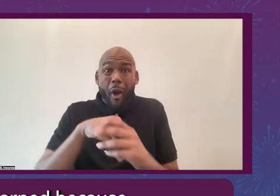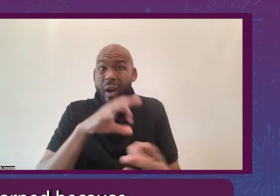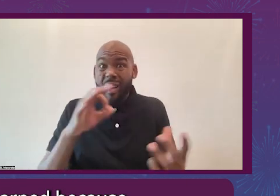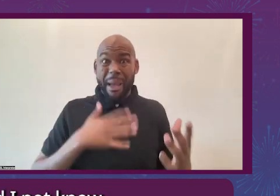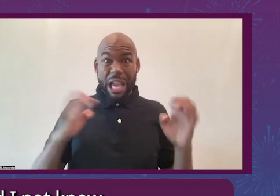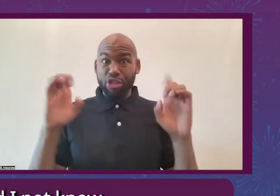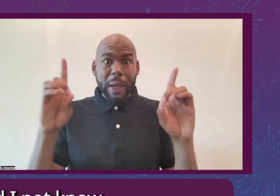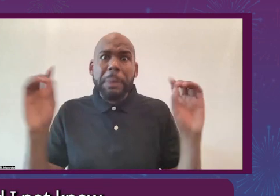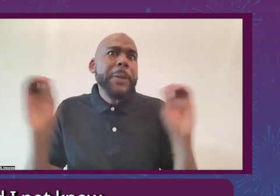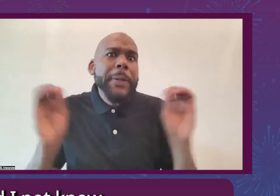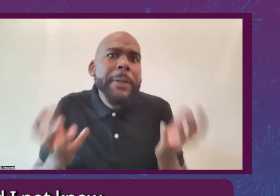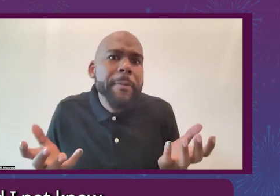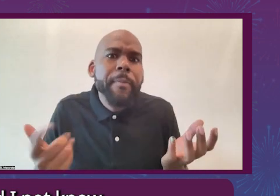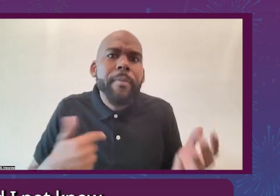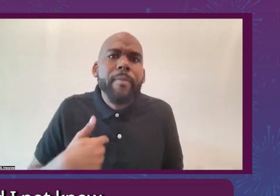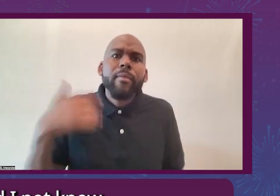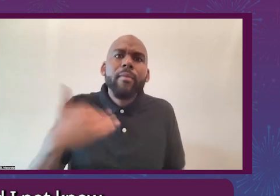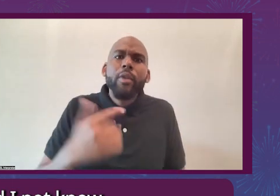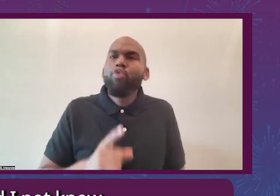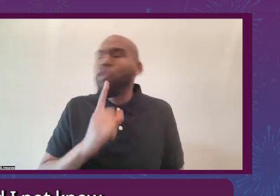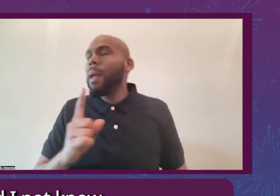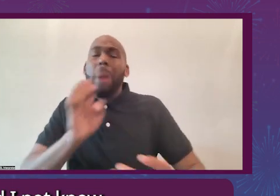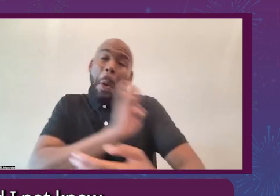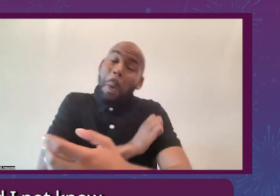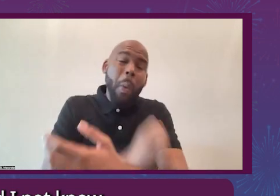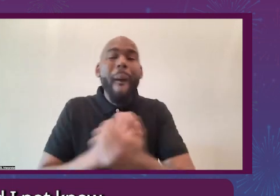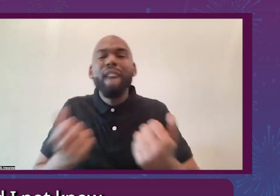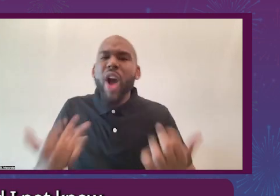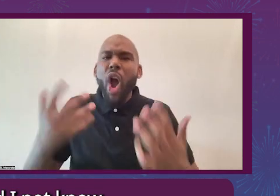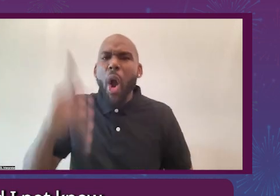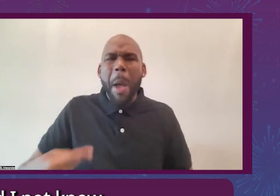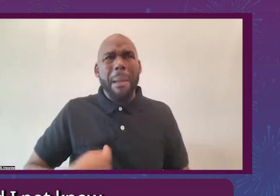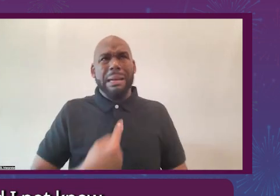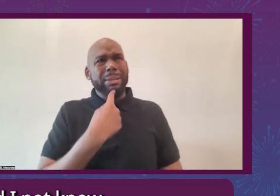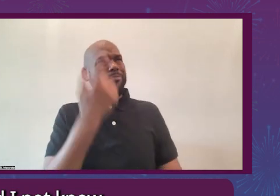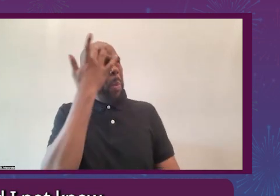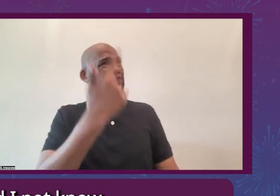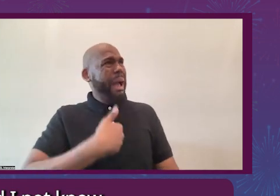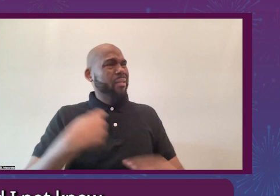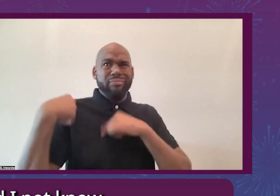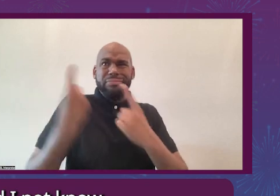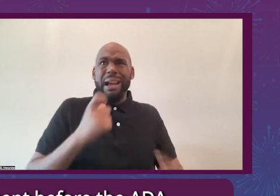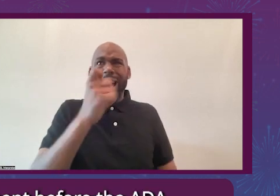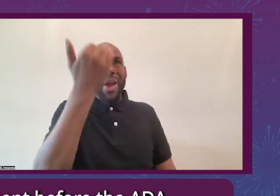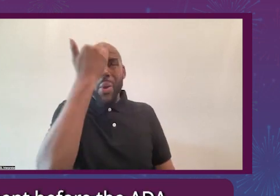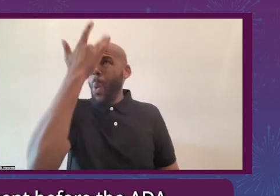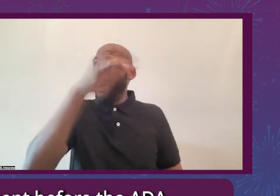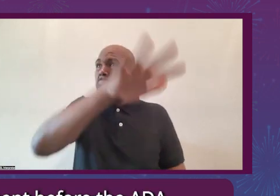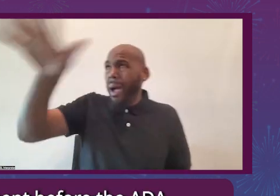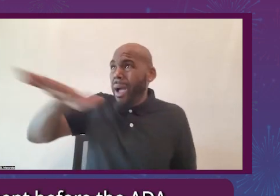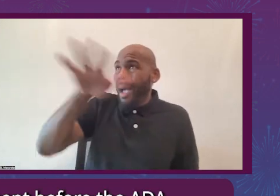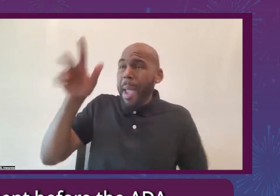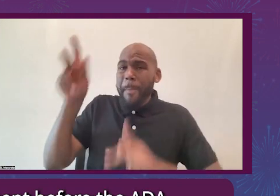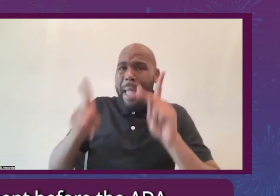education. And I was so fired up. I was like, why did I not know about this? Why don't people know about this? And